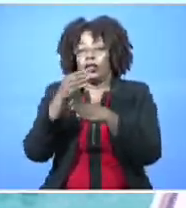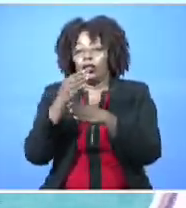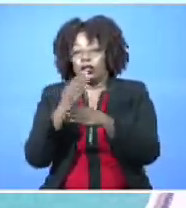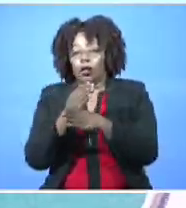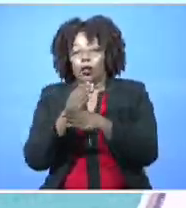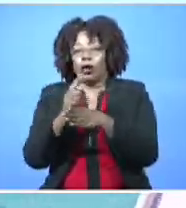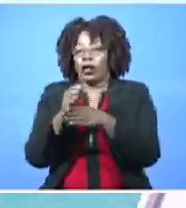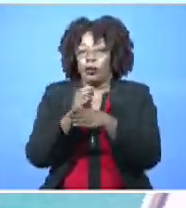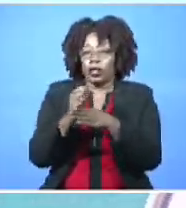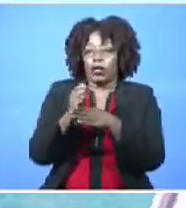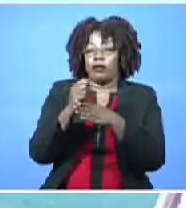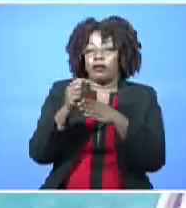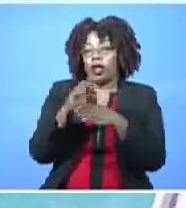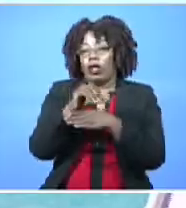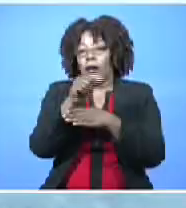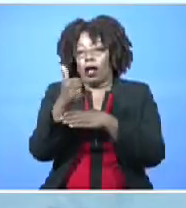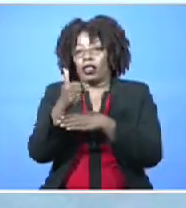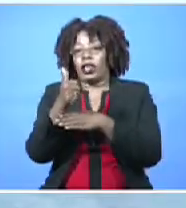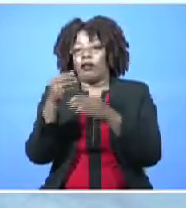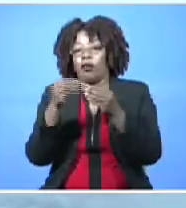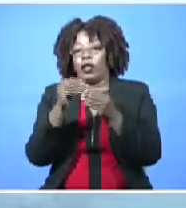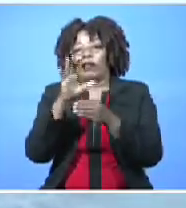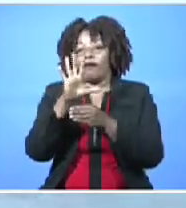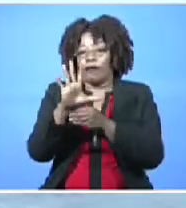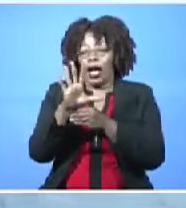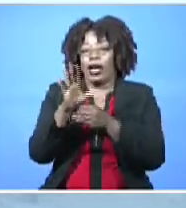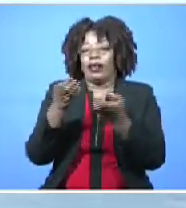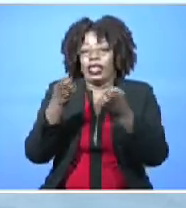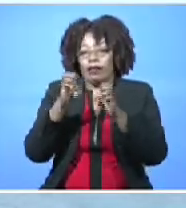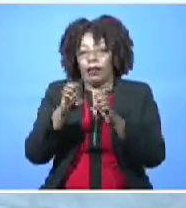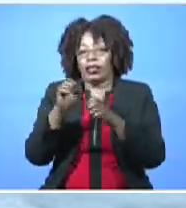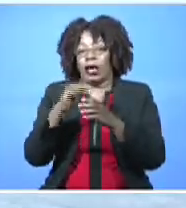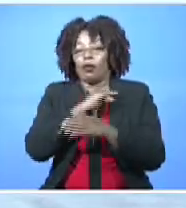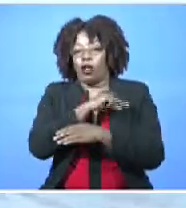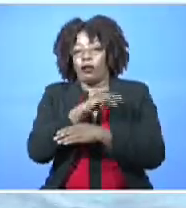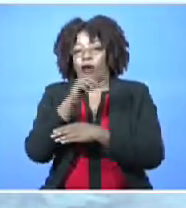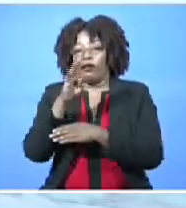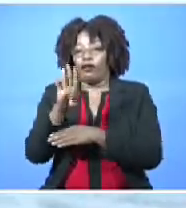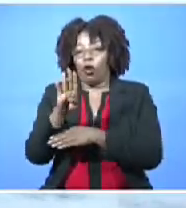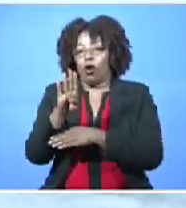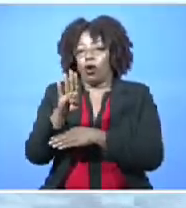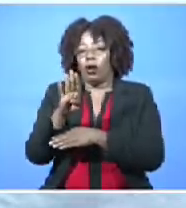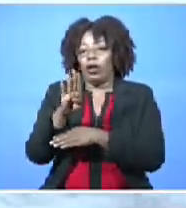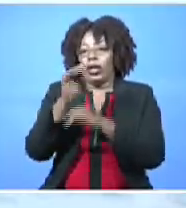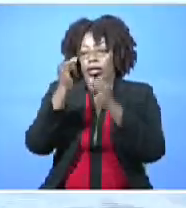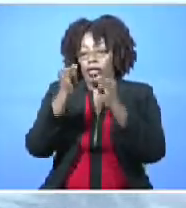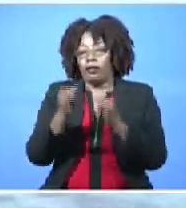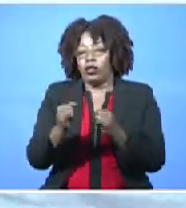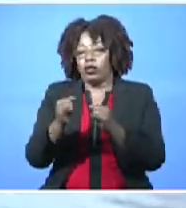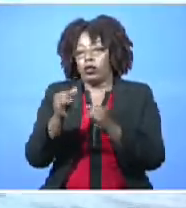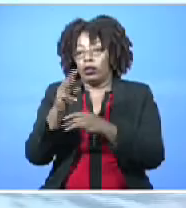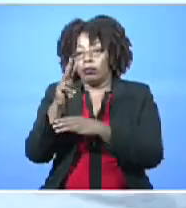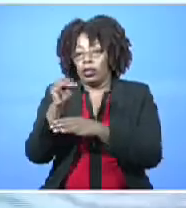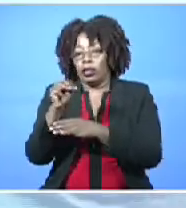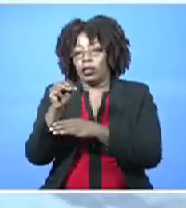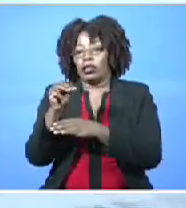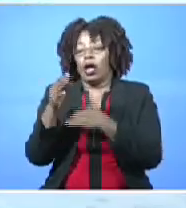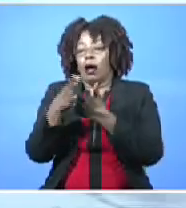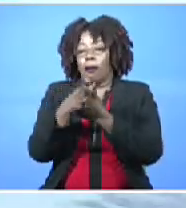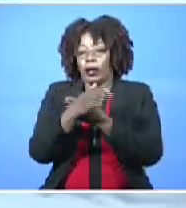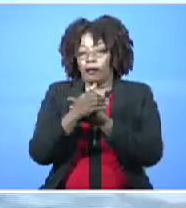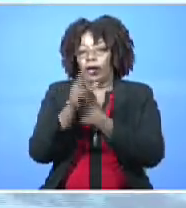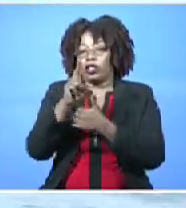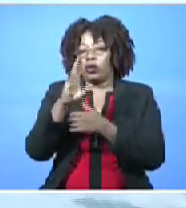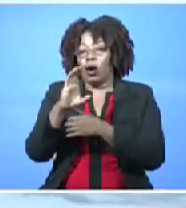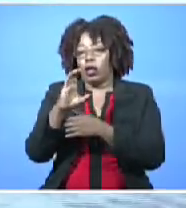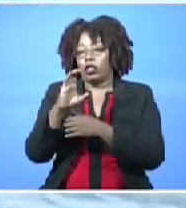have more than 5 events to compete in. I qualified for 400 IM, which is 400 individual medley, 200 meters butterfly,